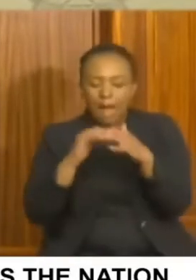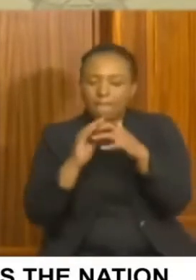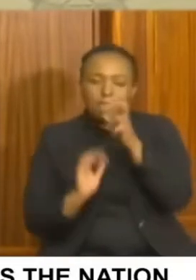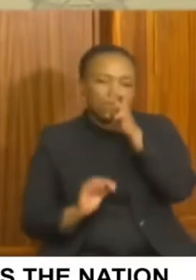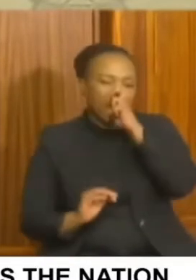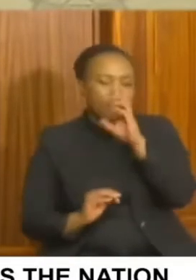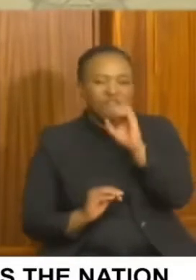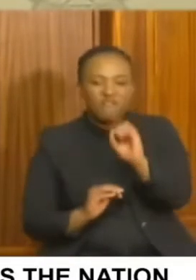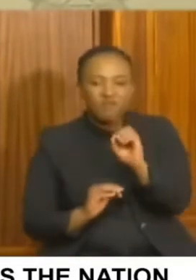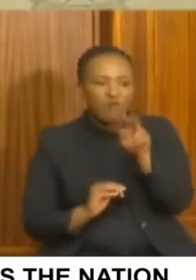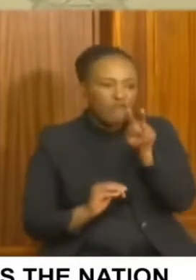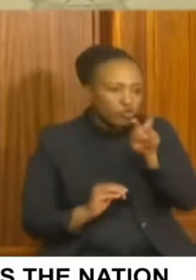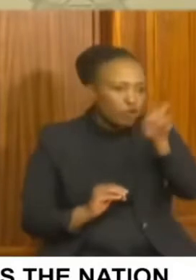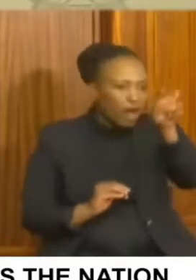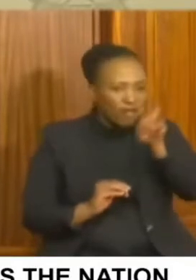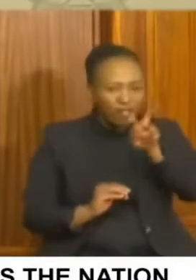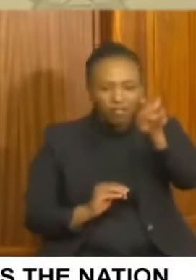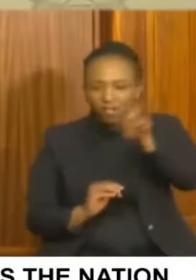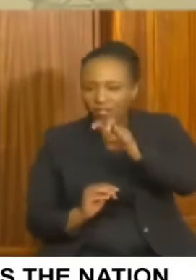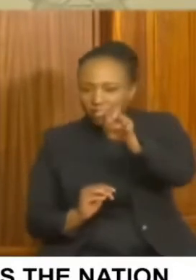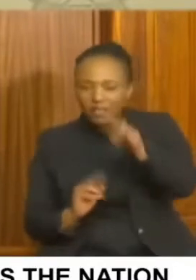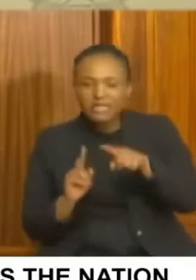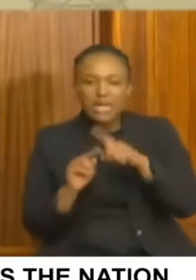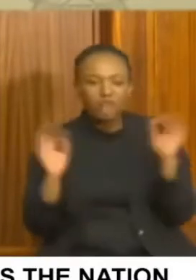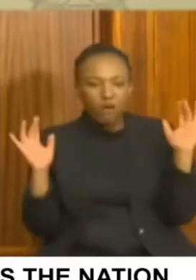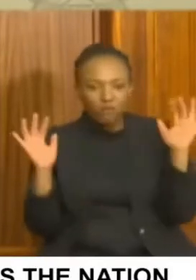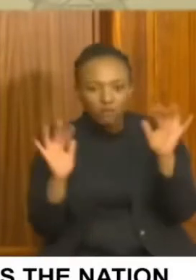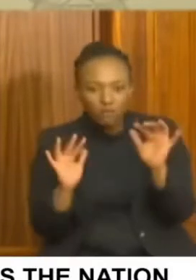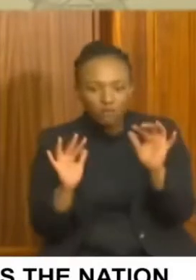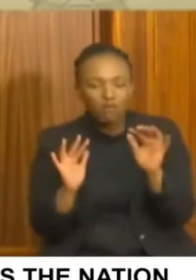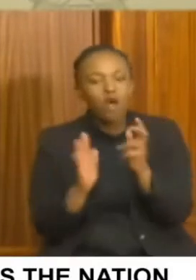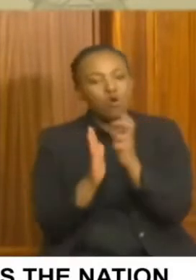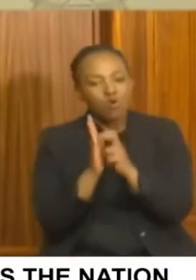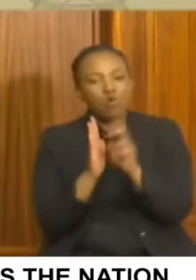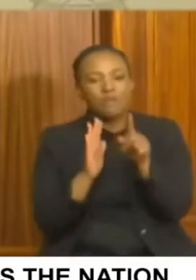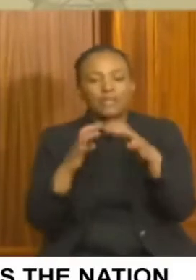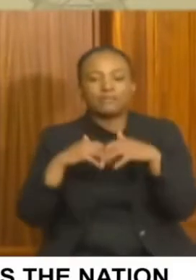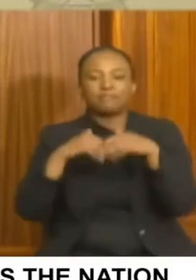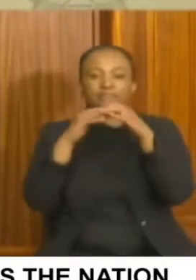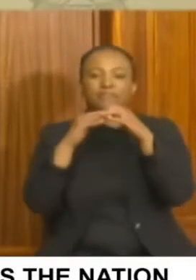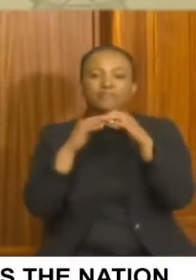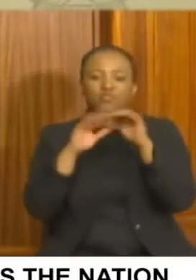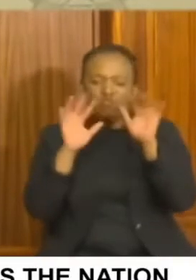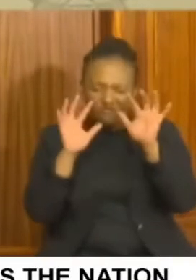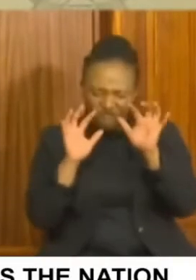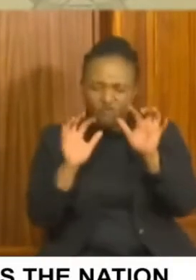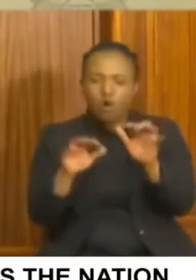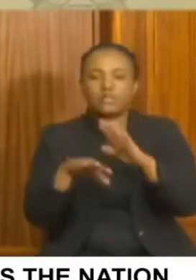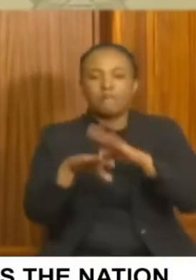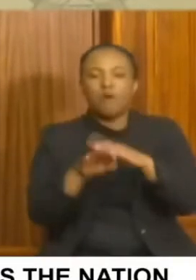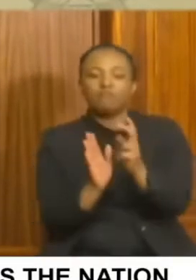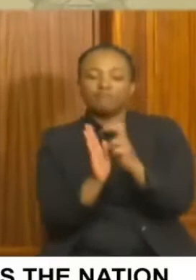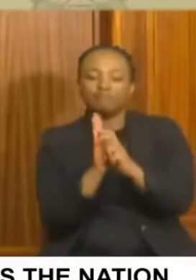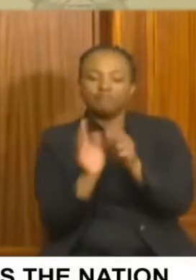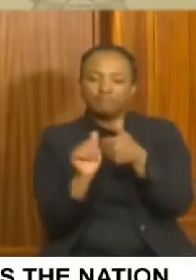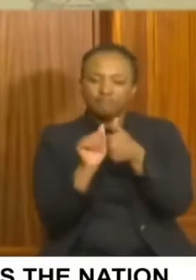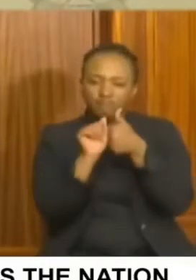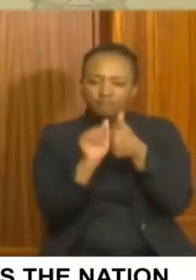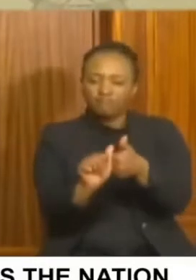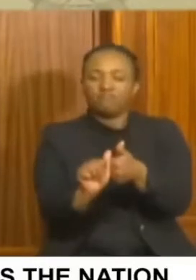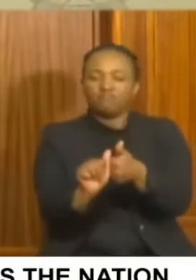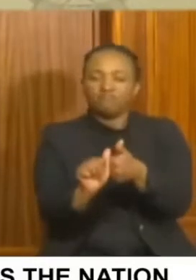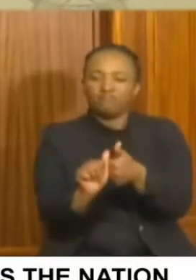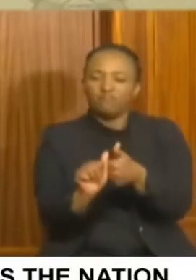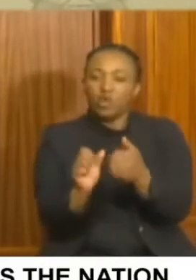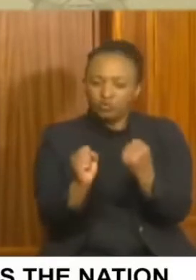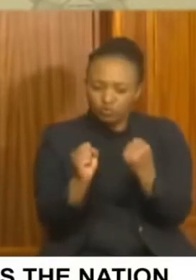the movement of persons. Oh no. No cooked chicken. We need to enforce compliance more rigorously. I want open toe shoes.